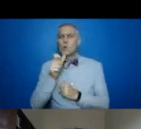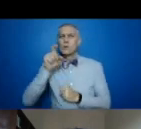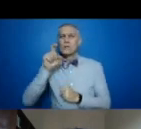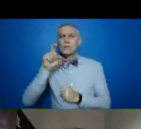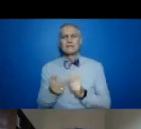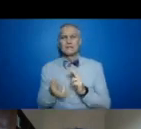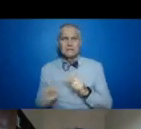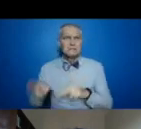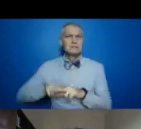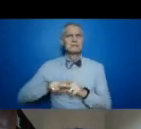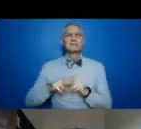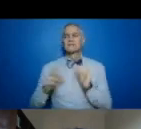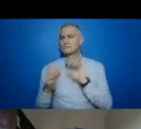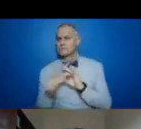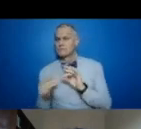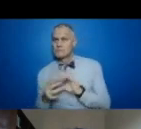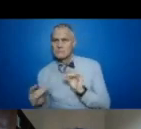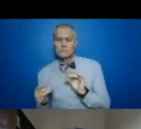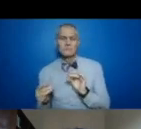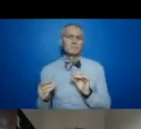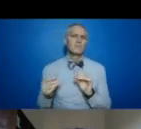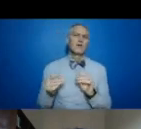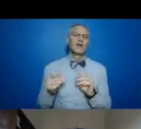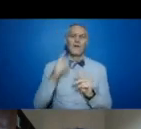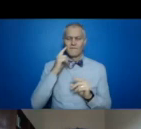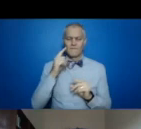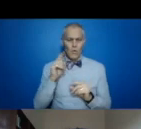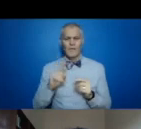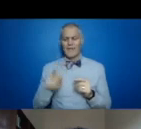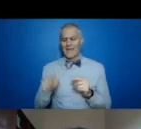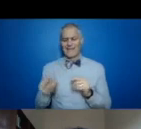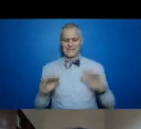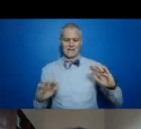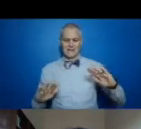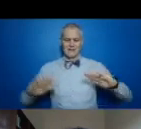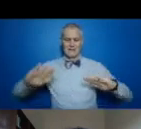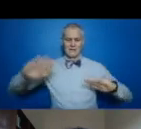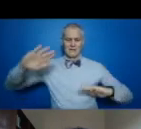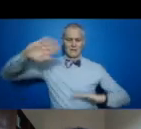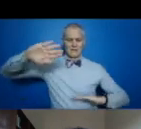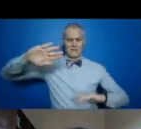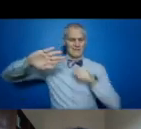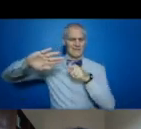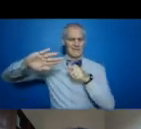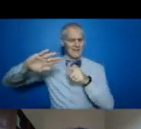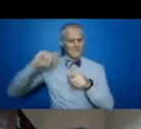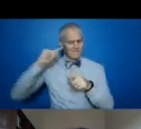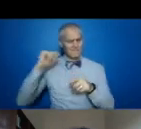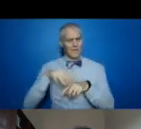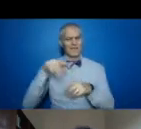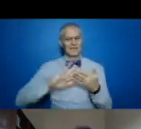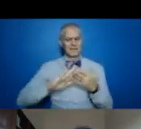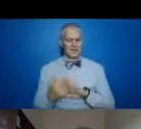increased testimonial authority in order for the counter narrative to become the dominant narrative of this community? How do